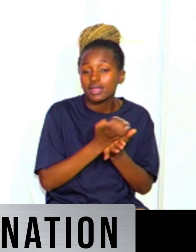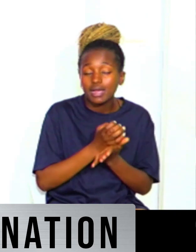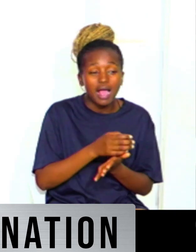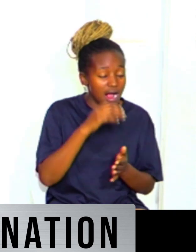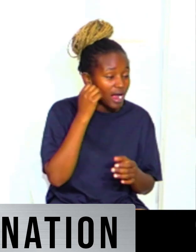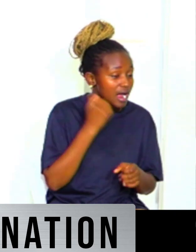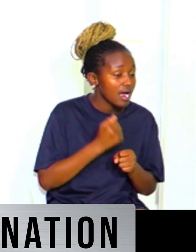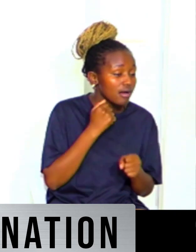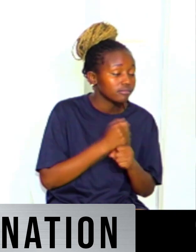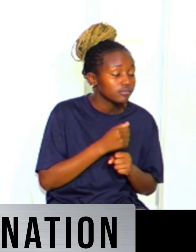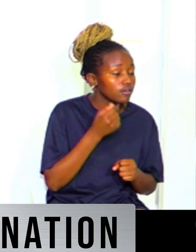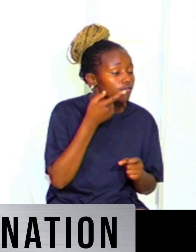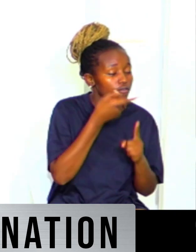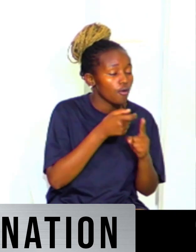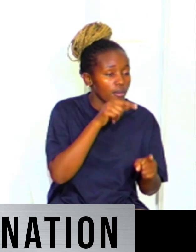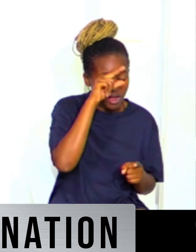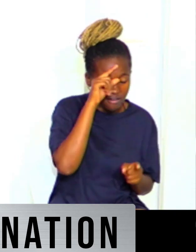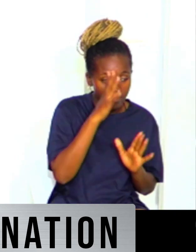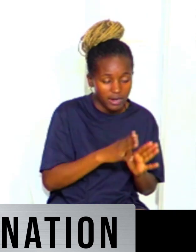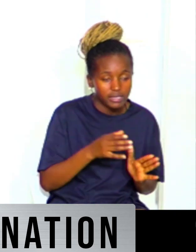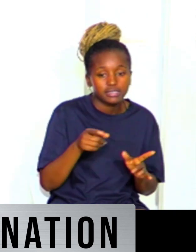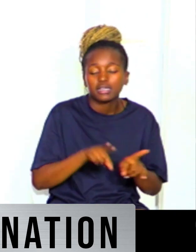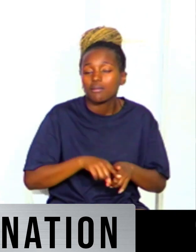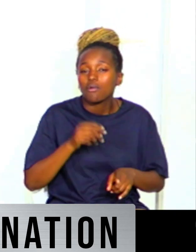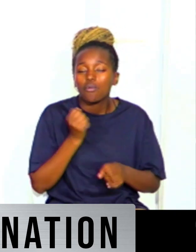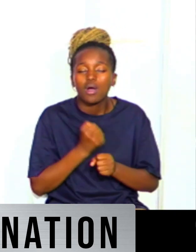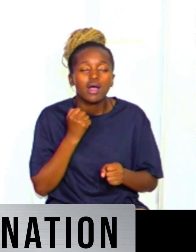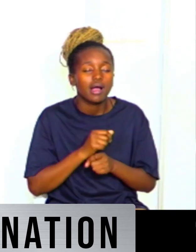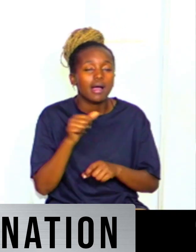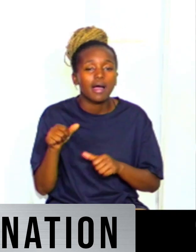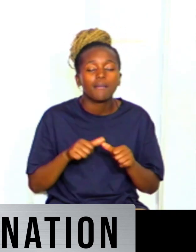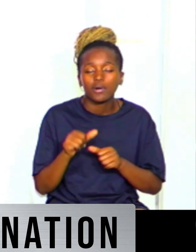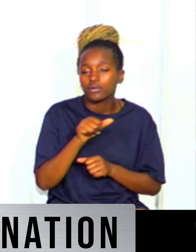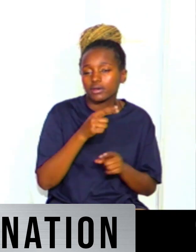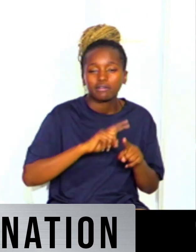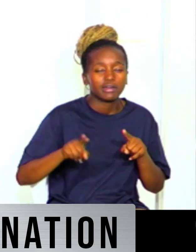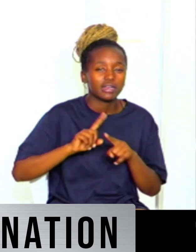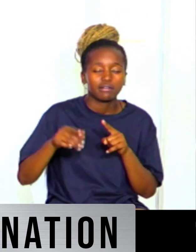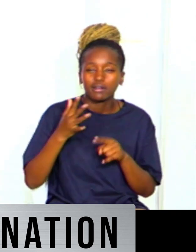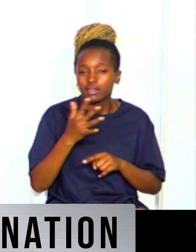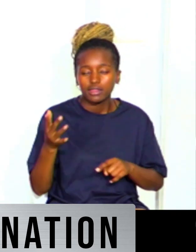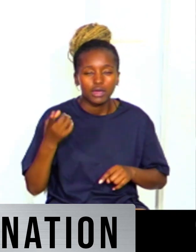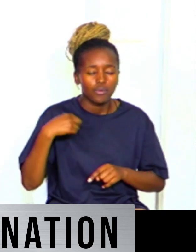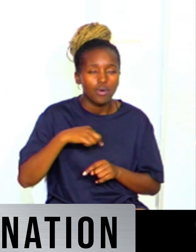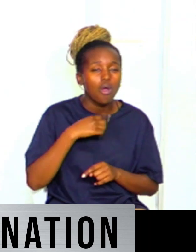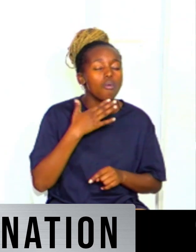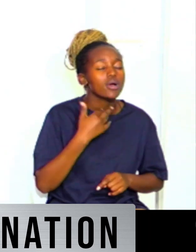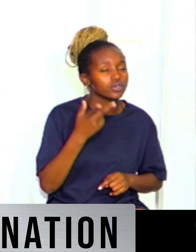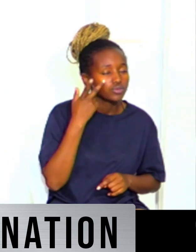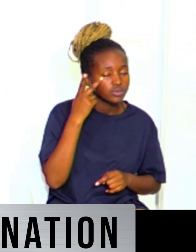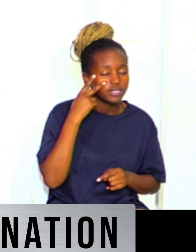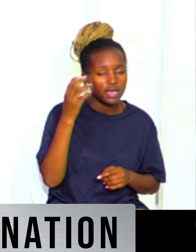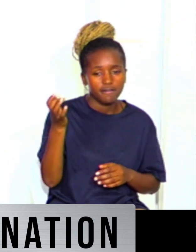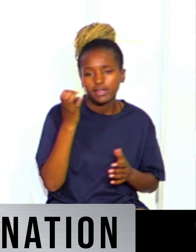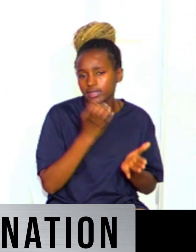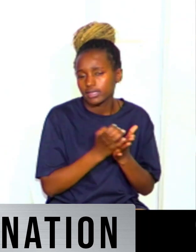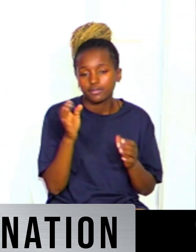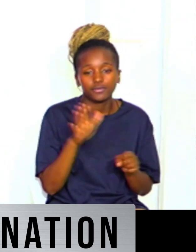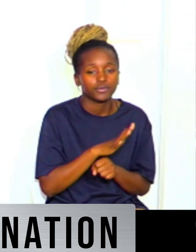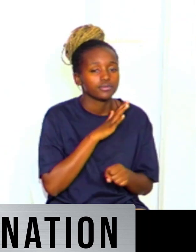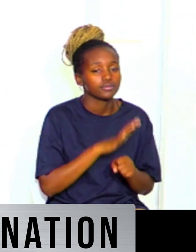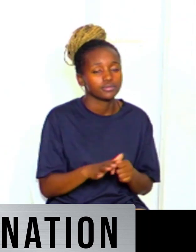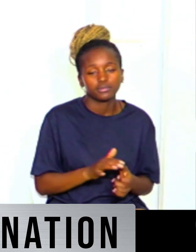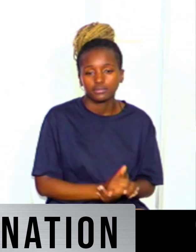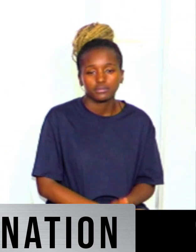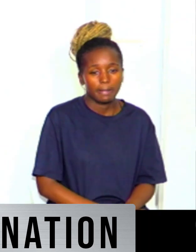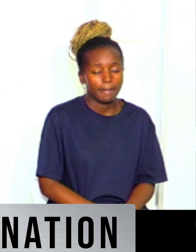It's just piece of mouth that we have arrested this guy because of just corruption of 3 million of what? Where is the evidence? Like what they did